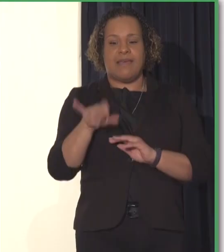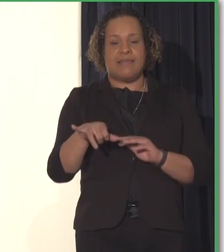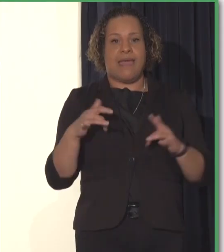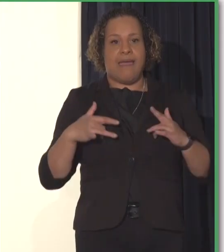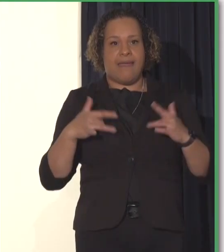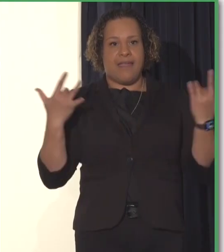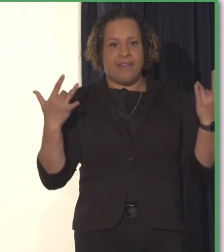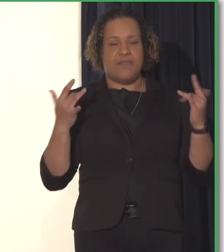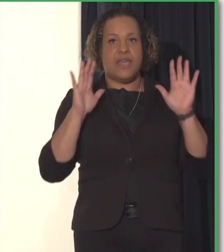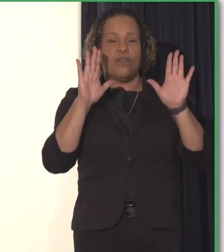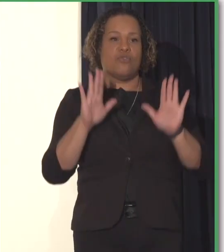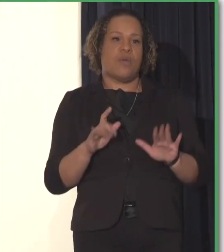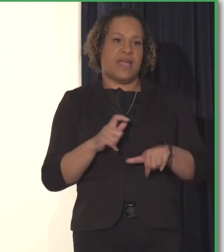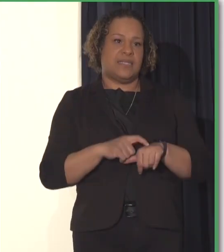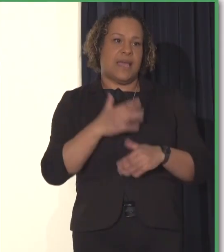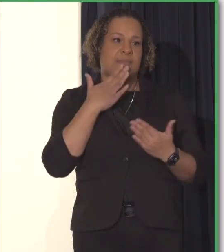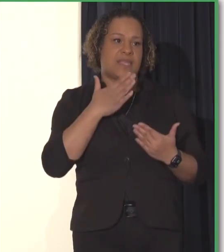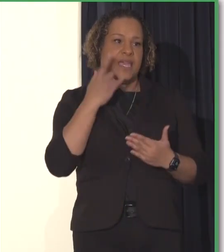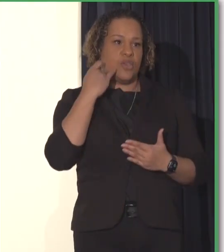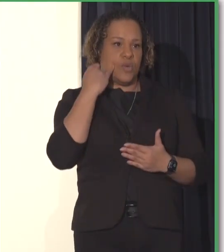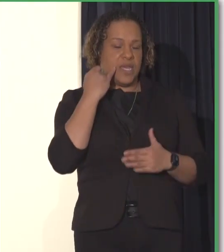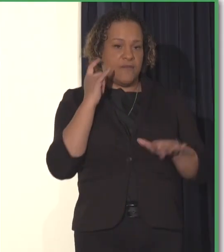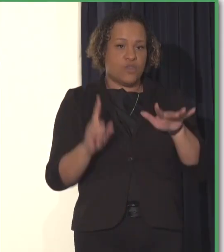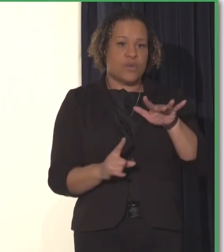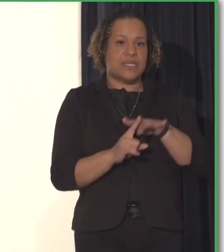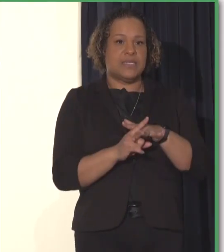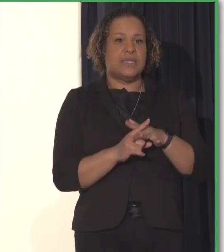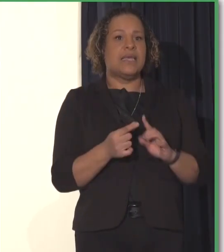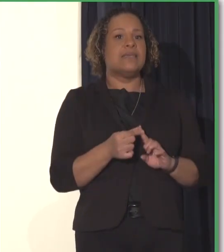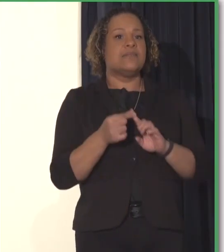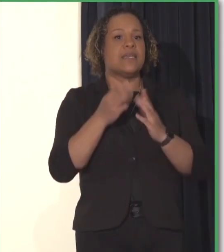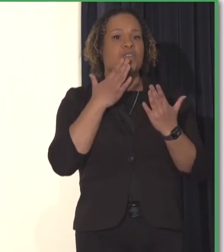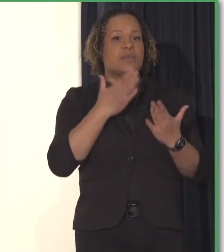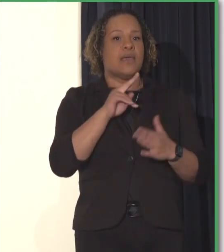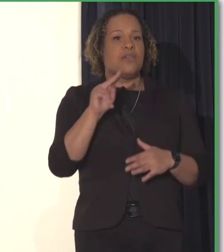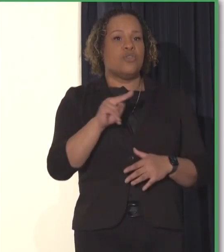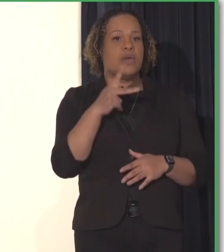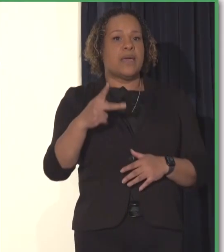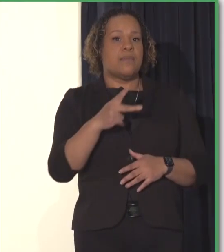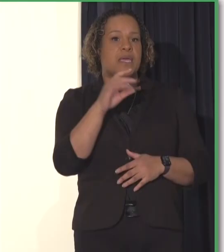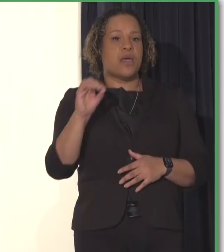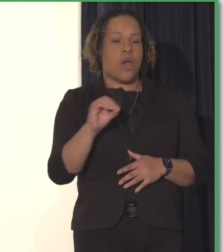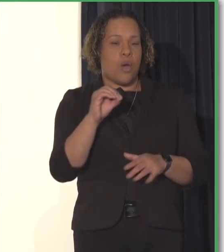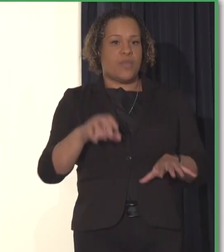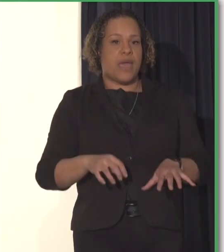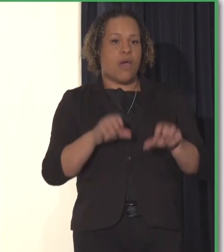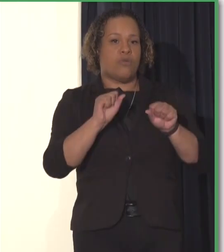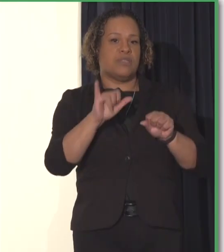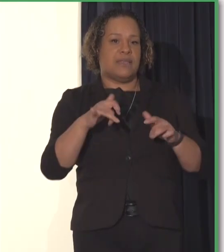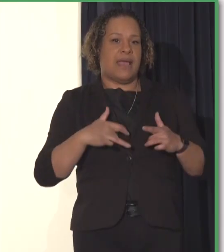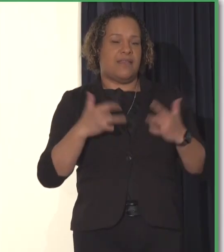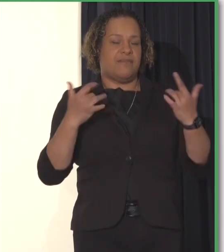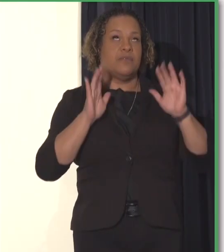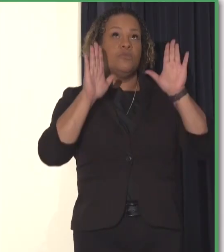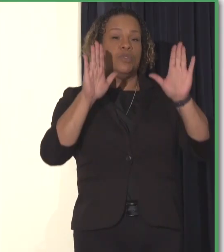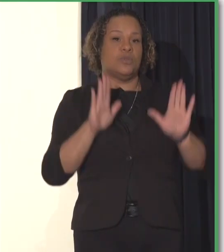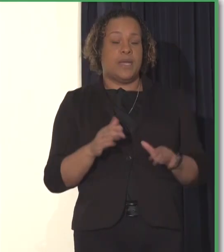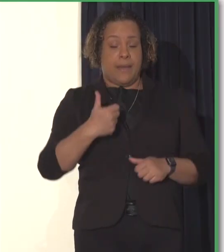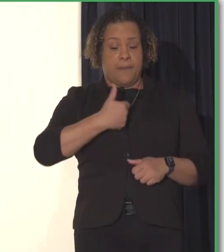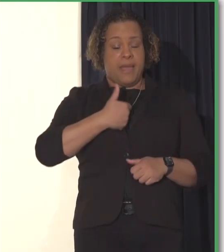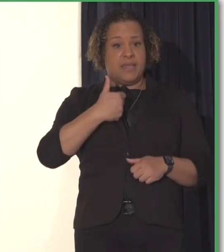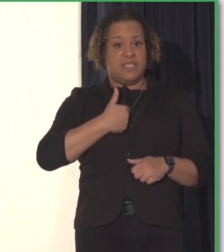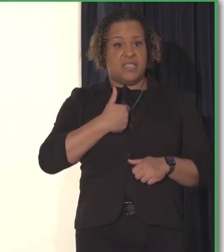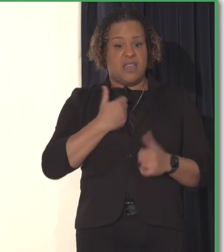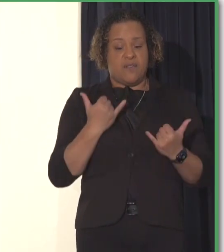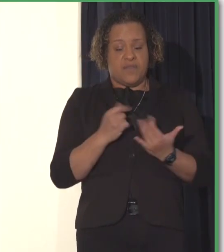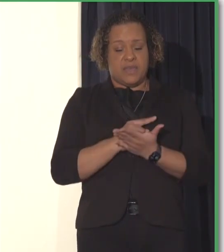everyone who came out and attended, and a special thanks to the MPOs who hosted that event and made it a great event. I myself, this